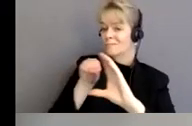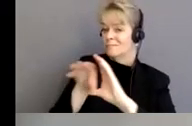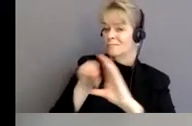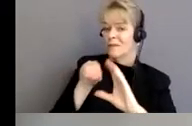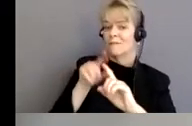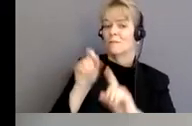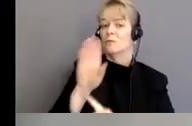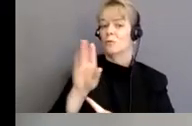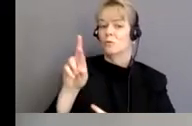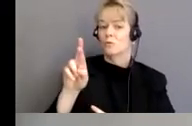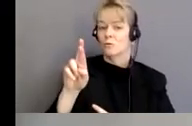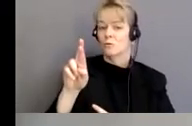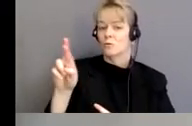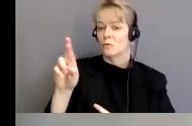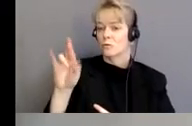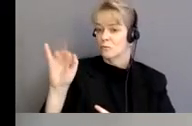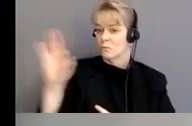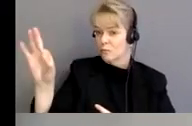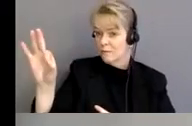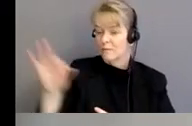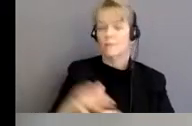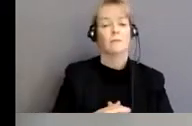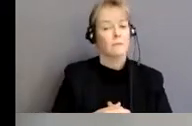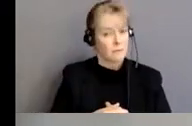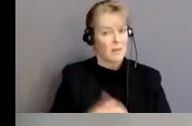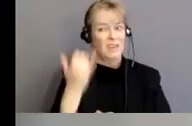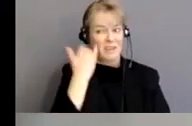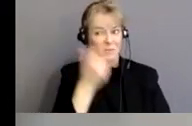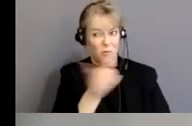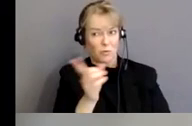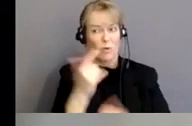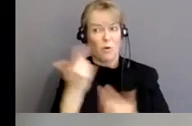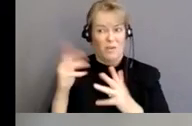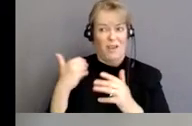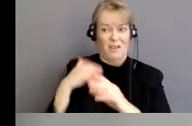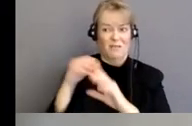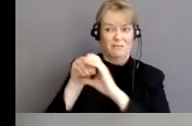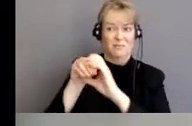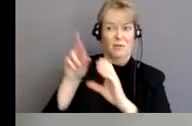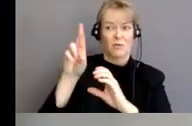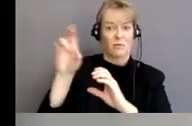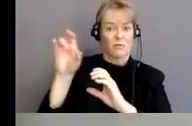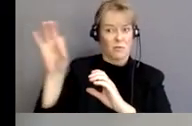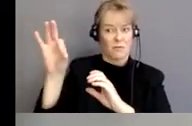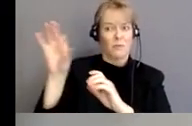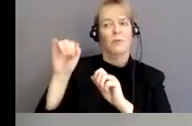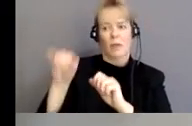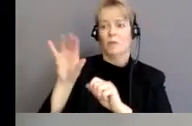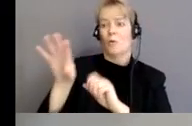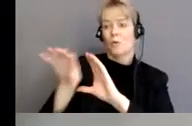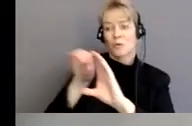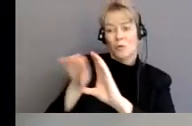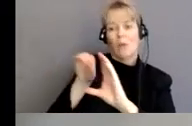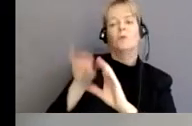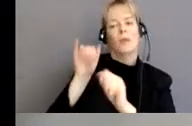have a RIF program, certainly you know that you can reduce withdrawals by